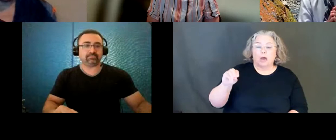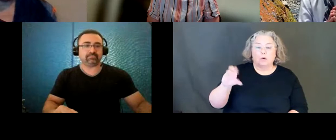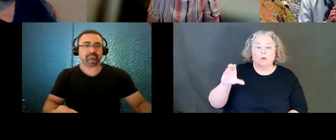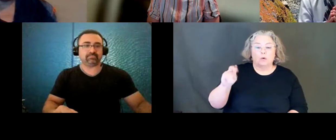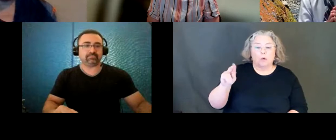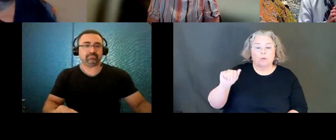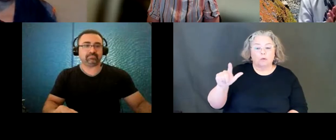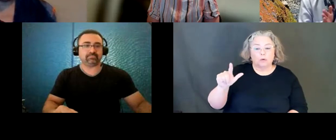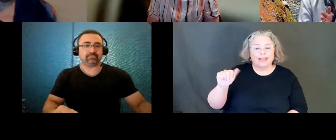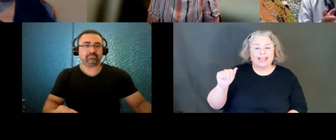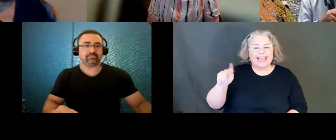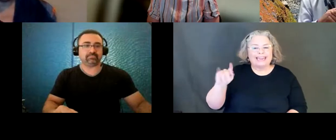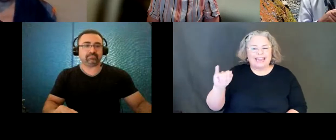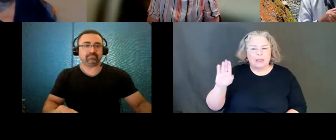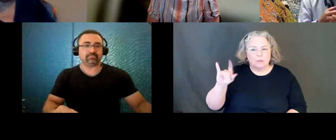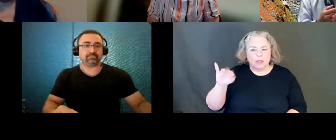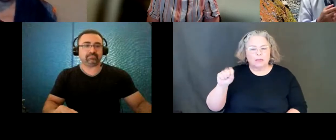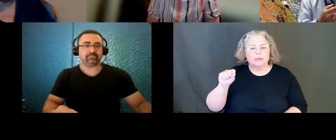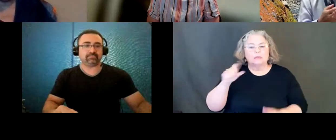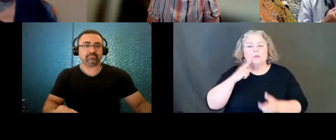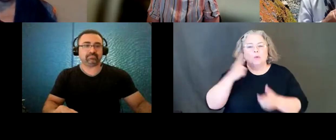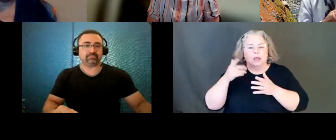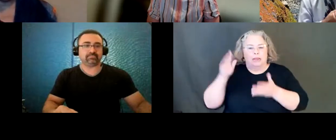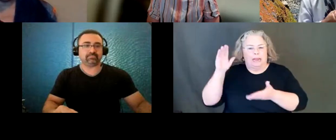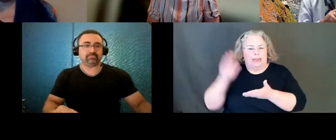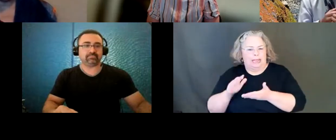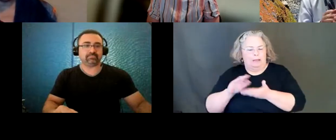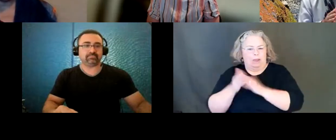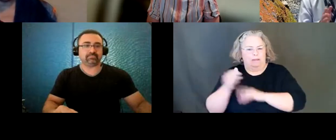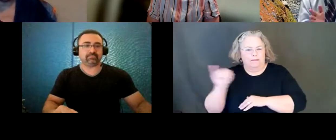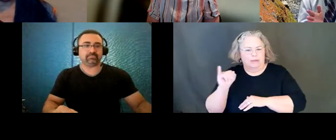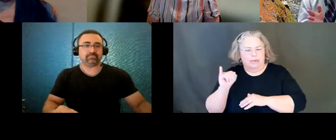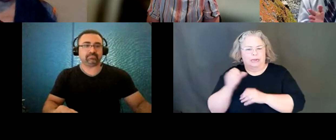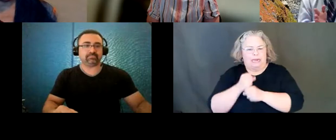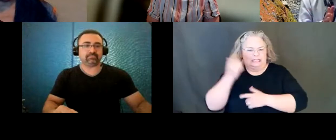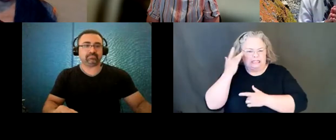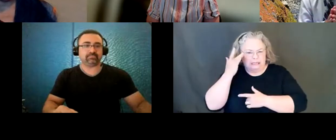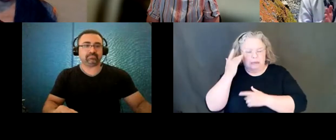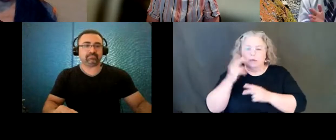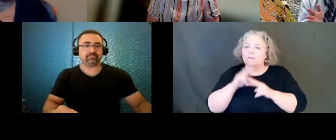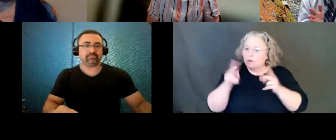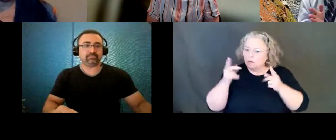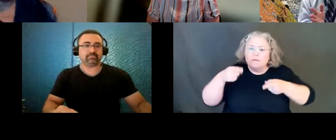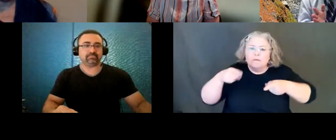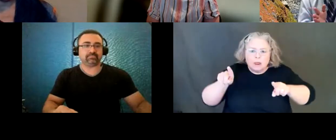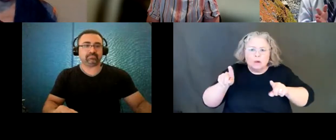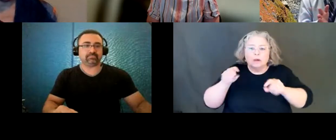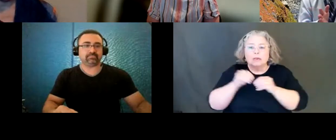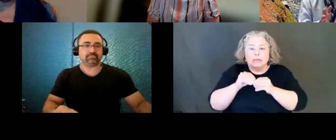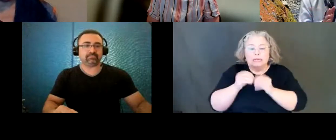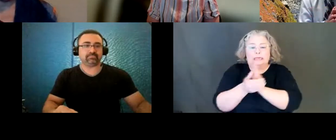the chance that they'll ever end up getting infected and getting disease. And it's worked very effectively even in skilled